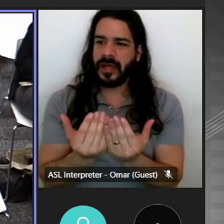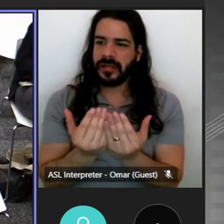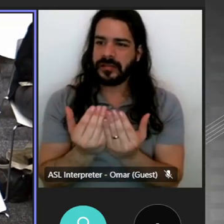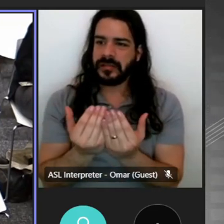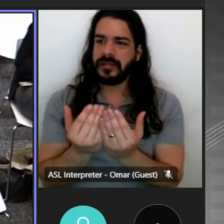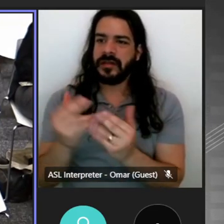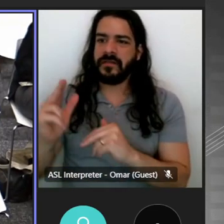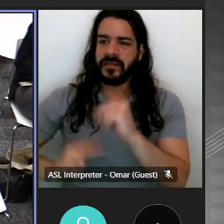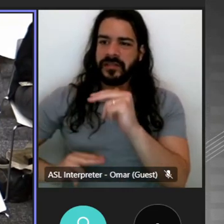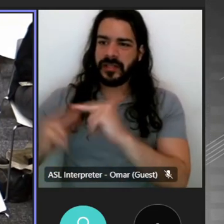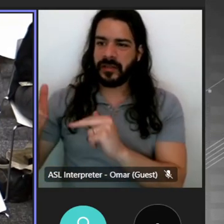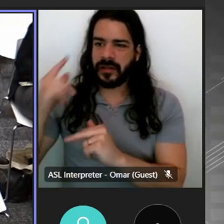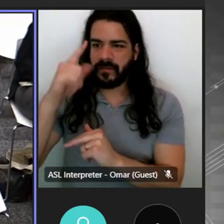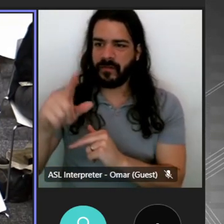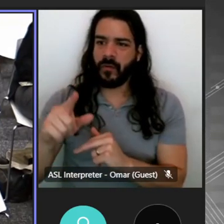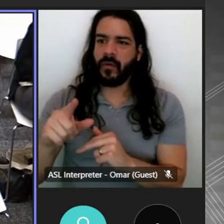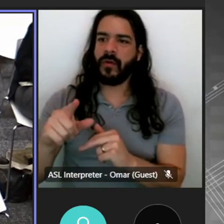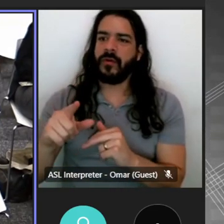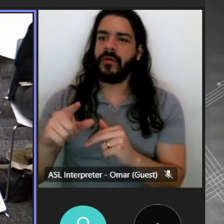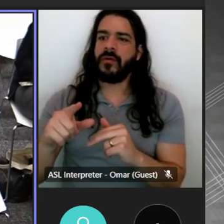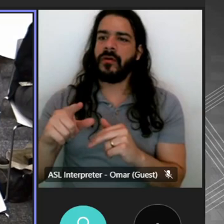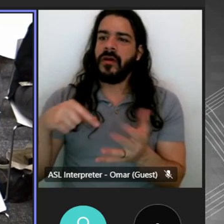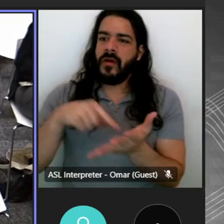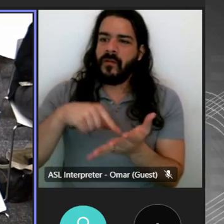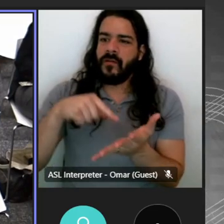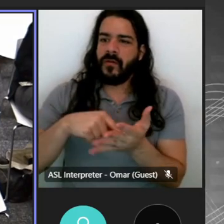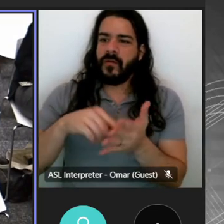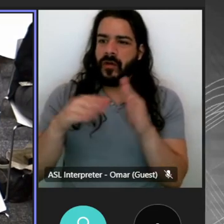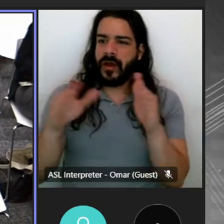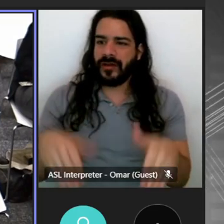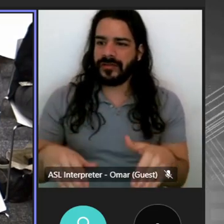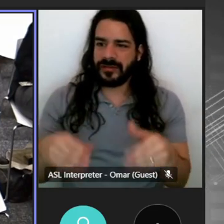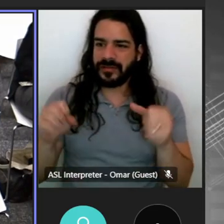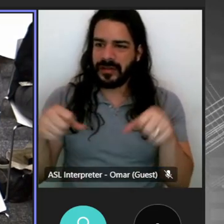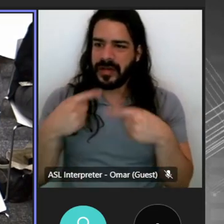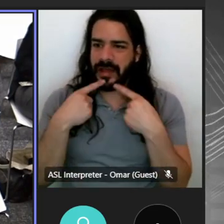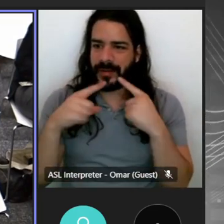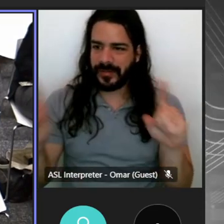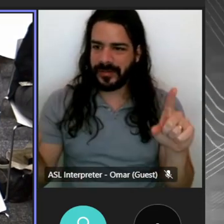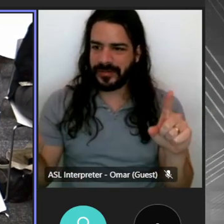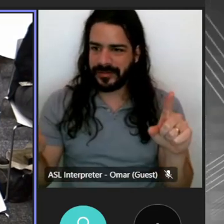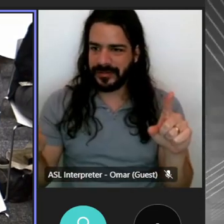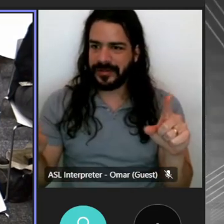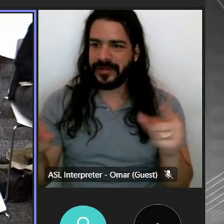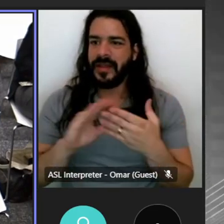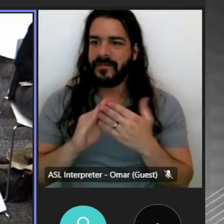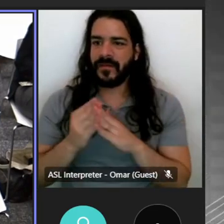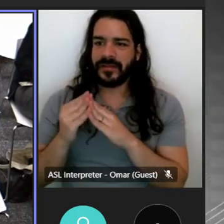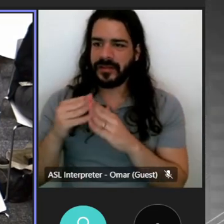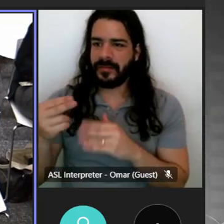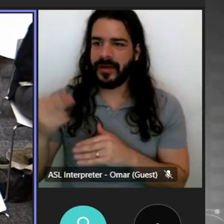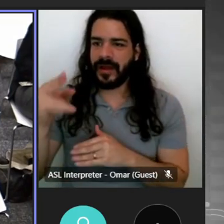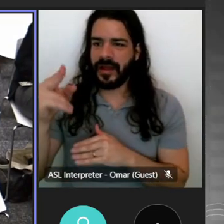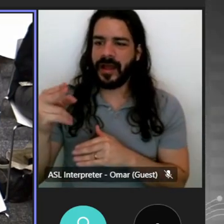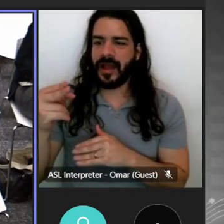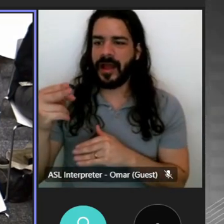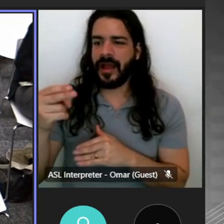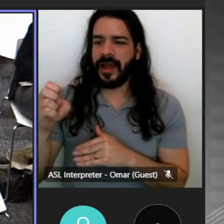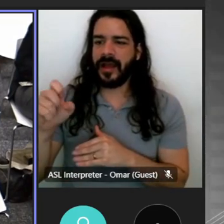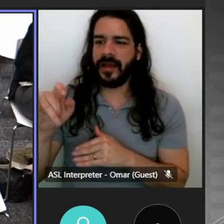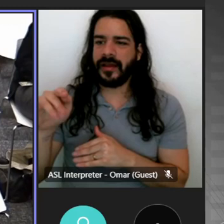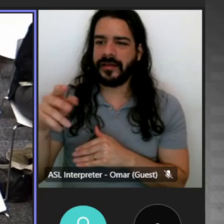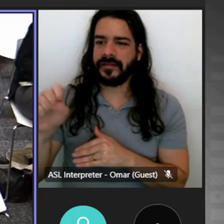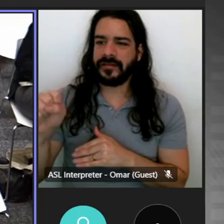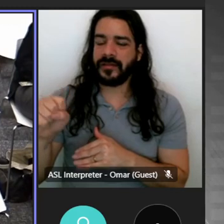a world-class transportation facility and affordable housing come to fruition in Friendship Heights. We